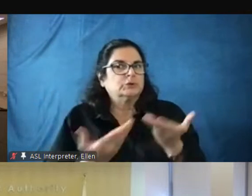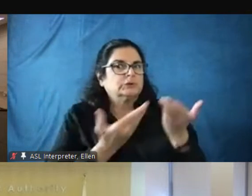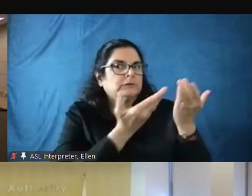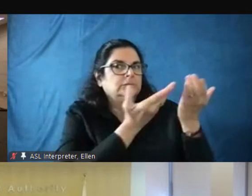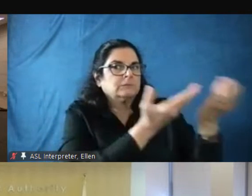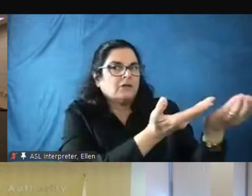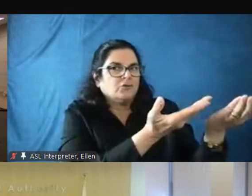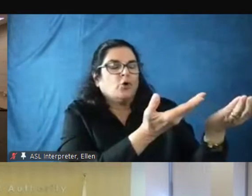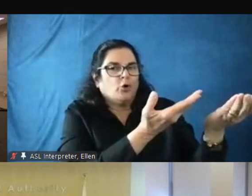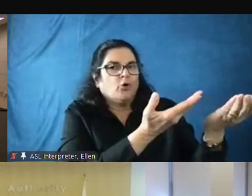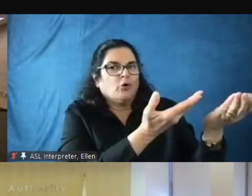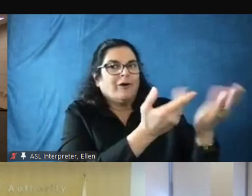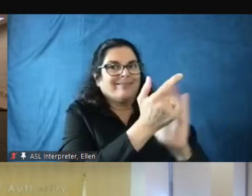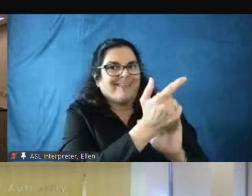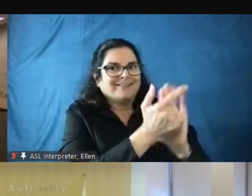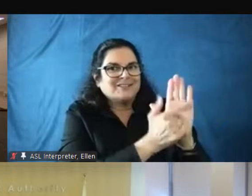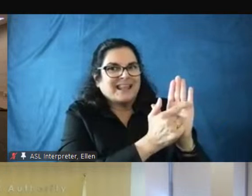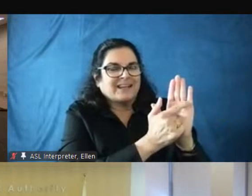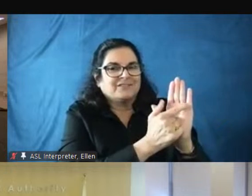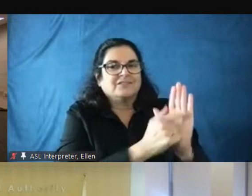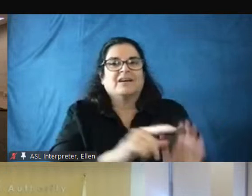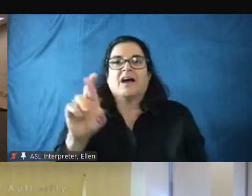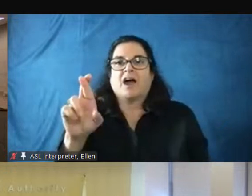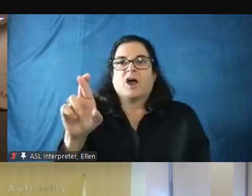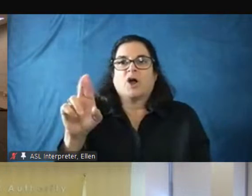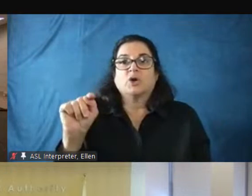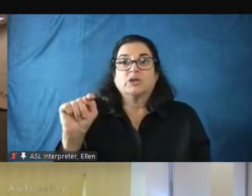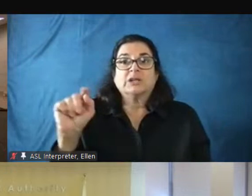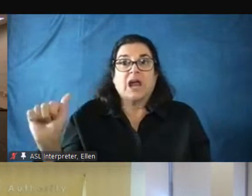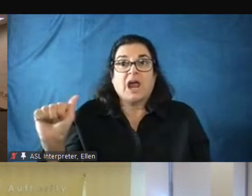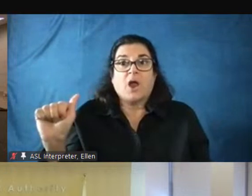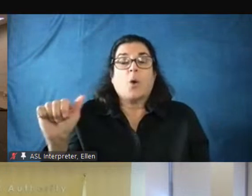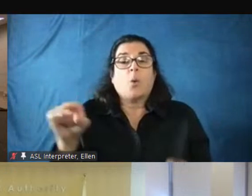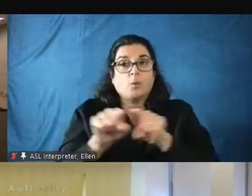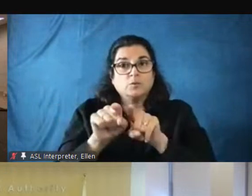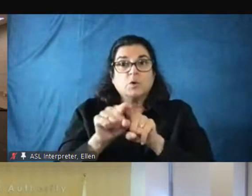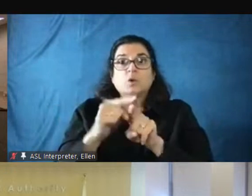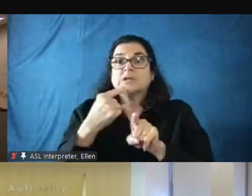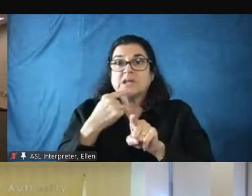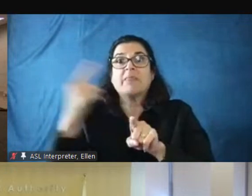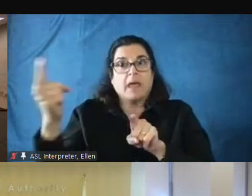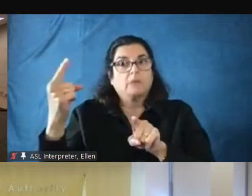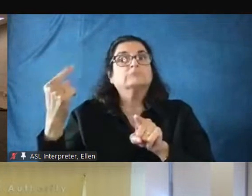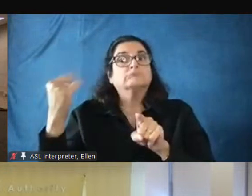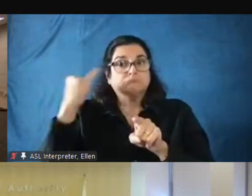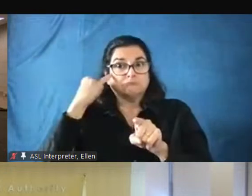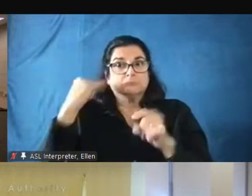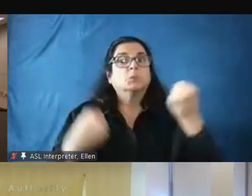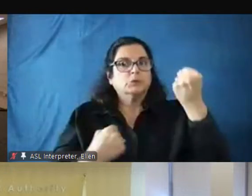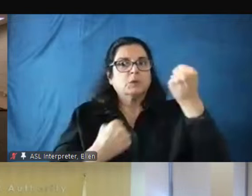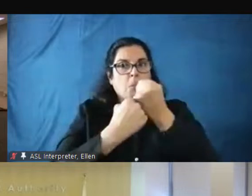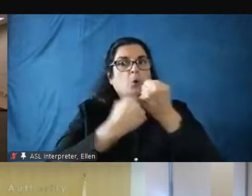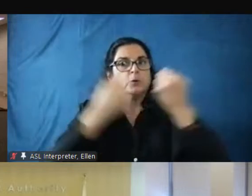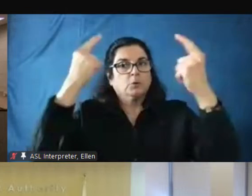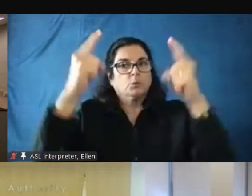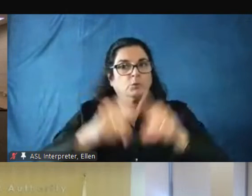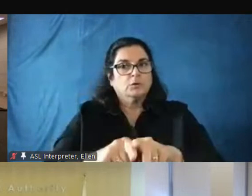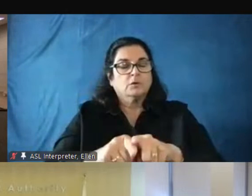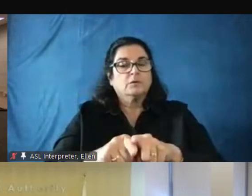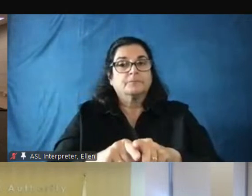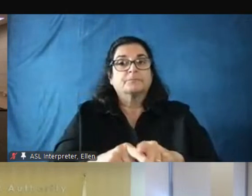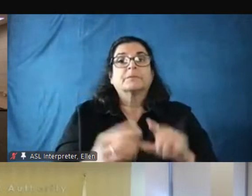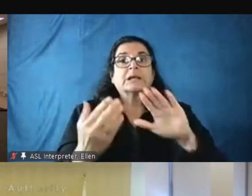forward. I know RTA has also said that they would favor that as well. And I know the city